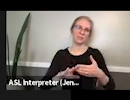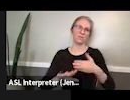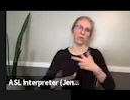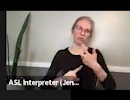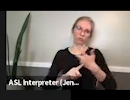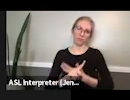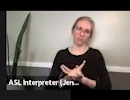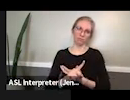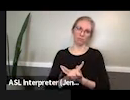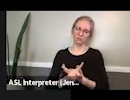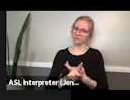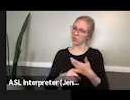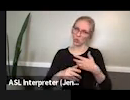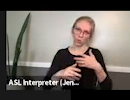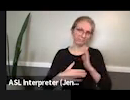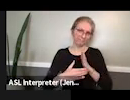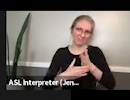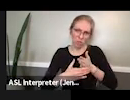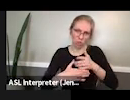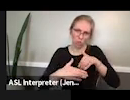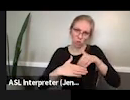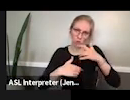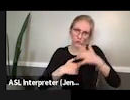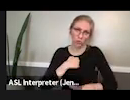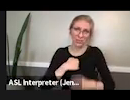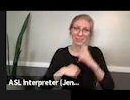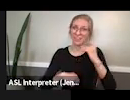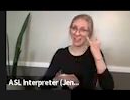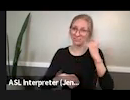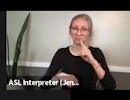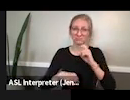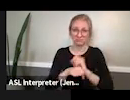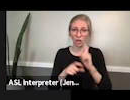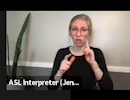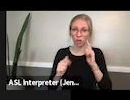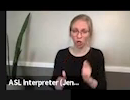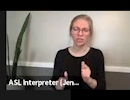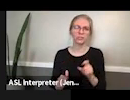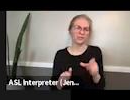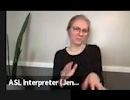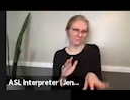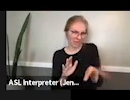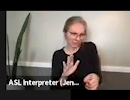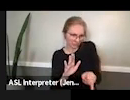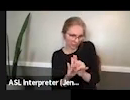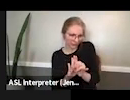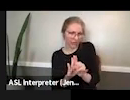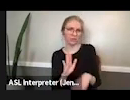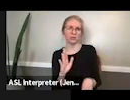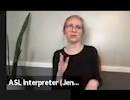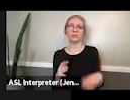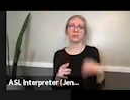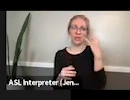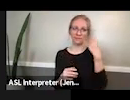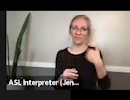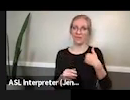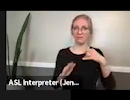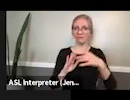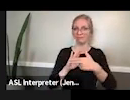there early. If there's really a loss, let's find it. Let's identify it. And if then they have this diagnostic and